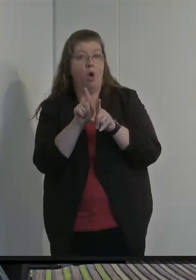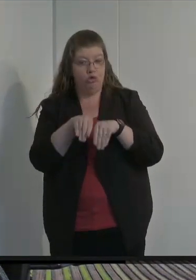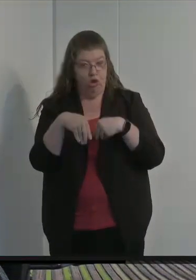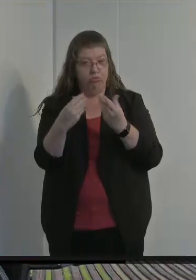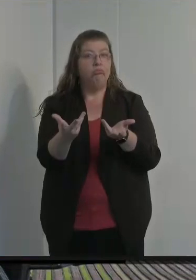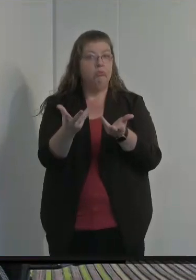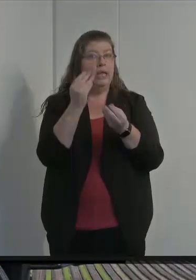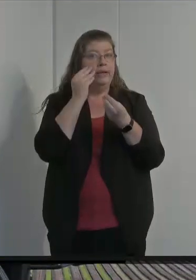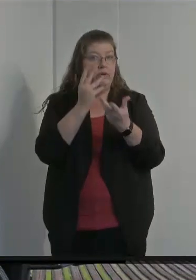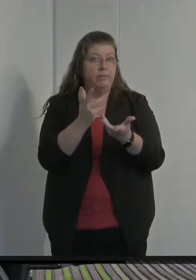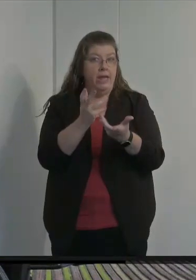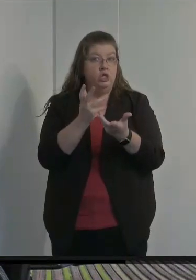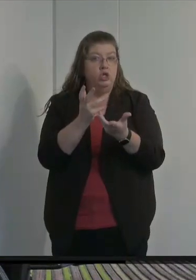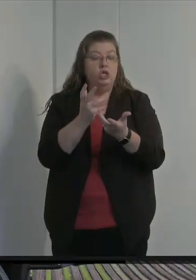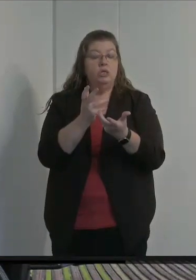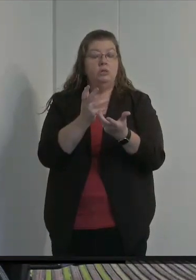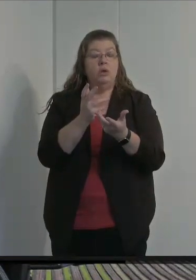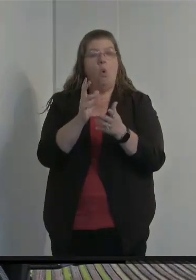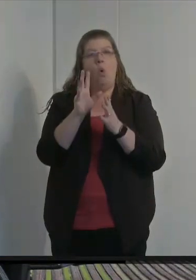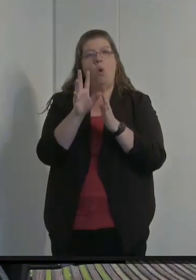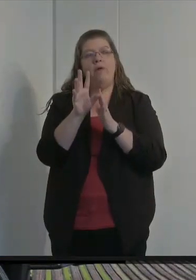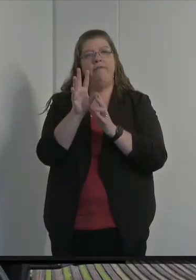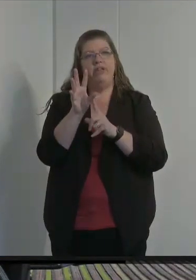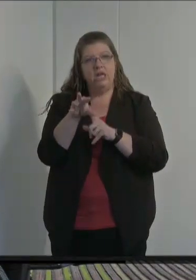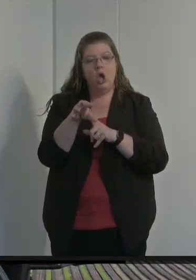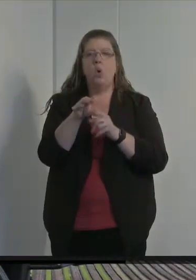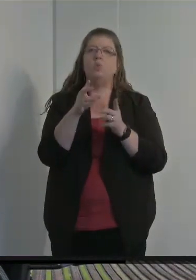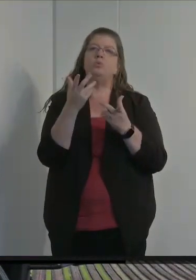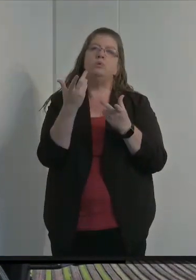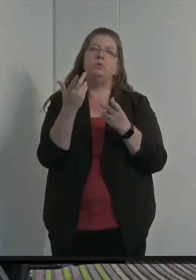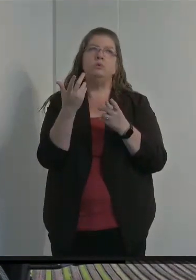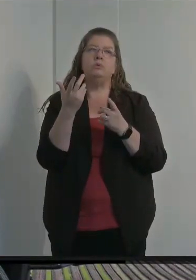also provide videos in different ways,